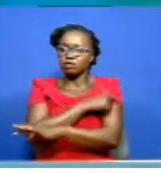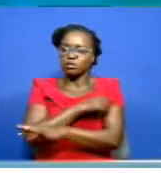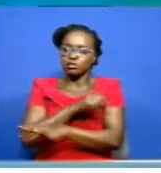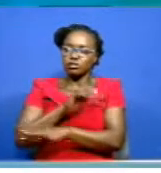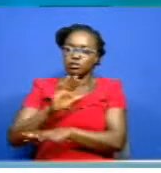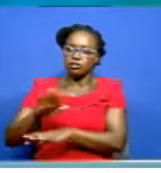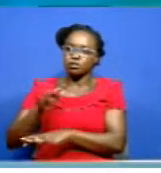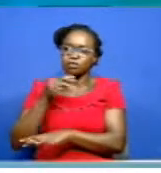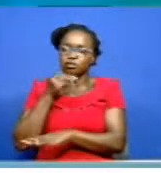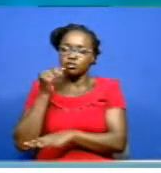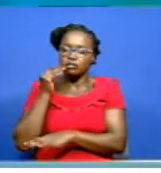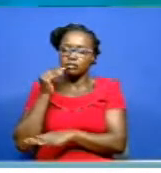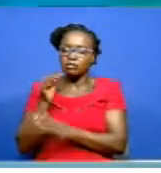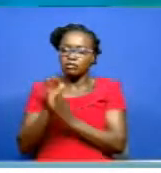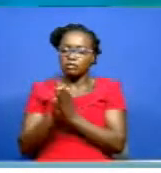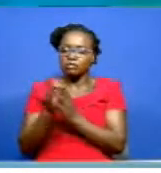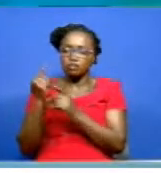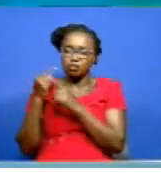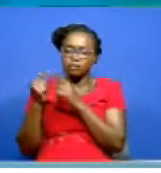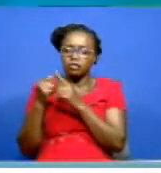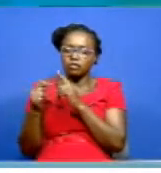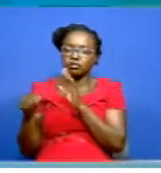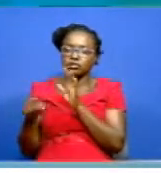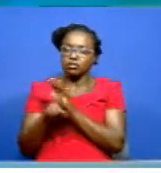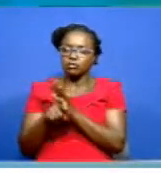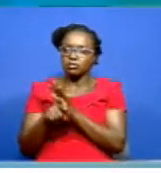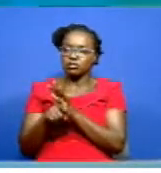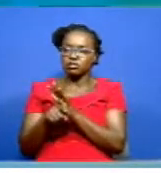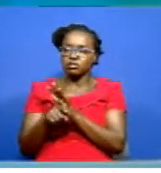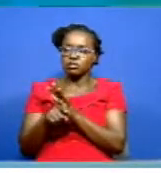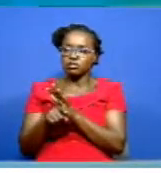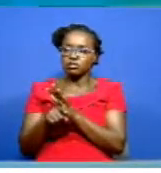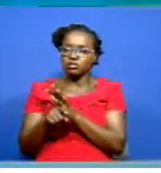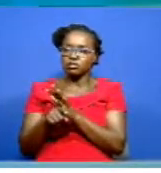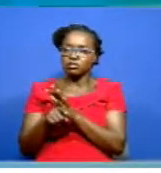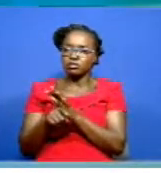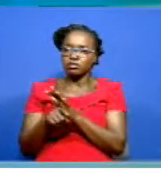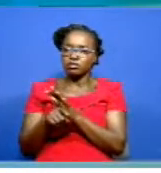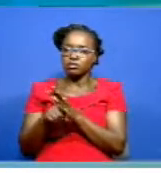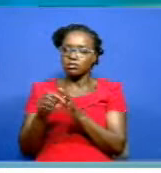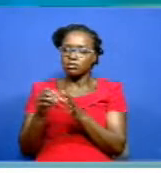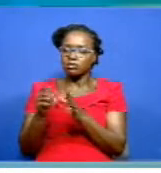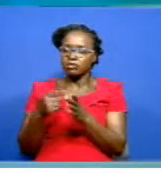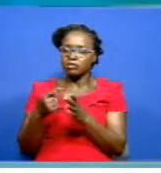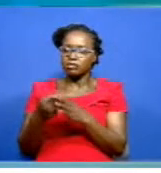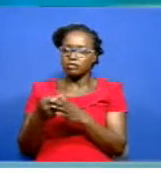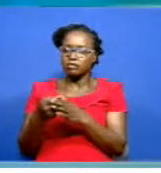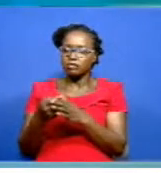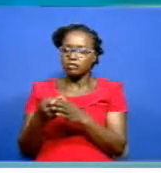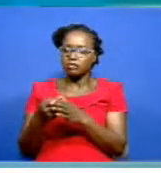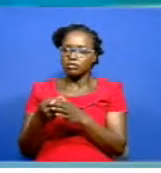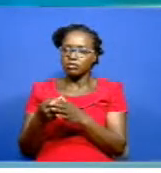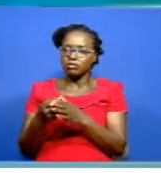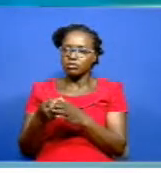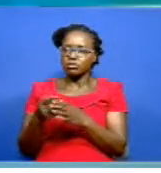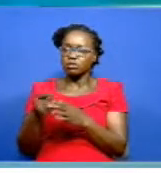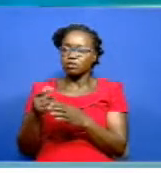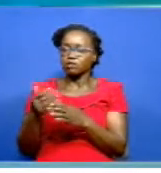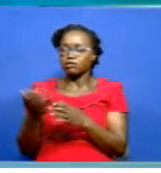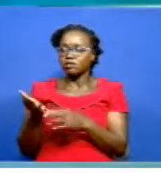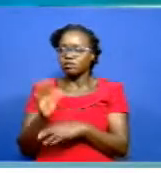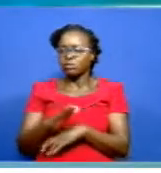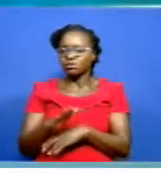and experience some adverse event following immunization, then you could always either call back to the